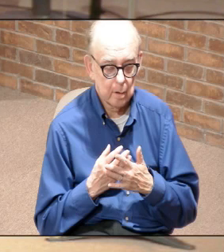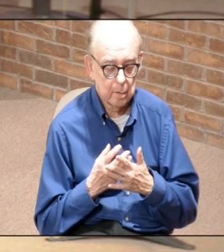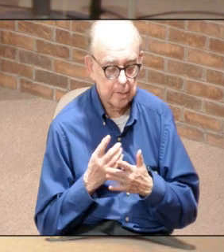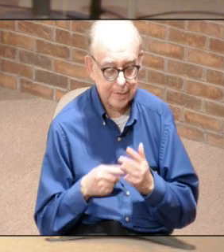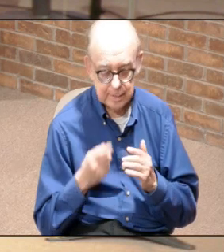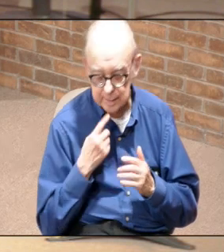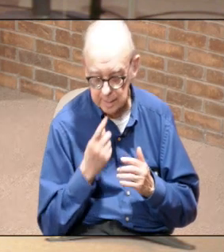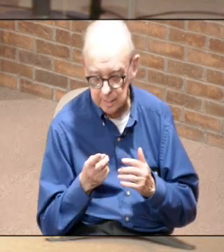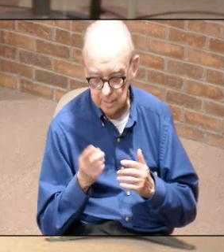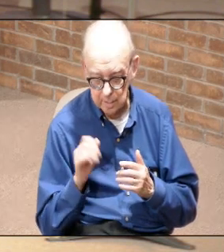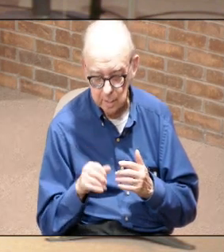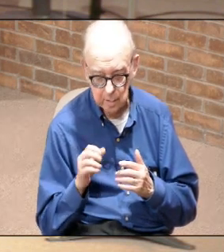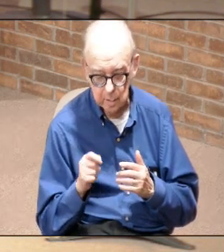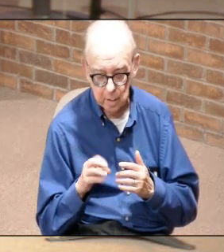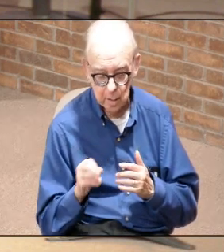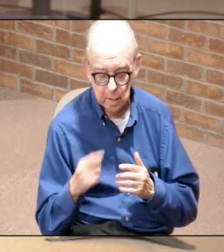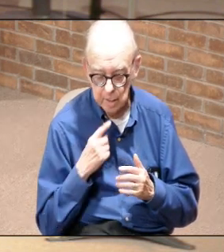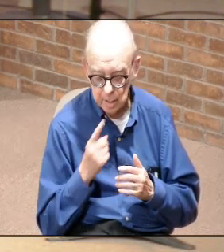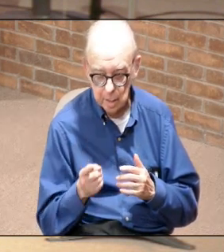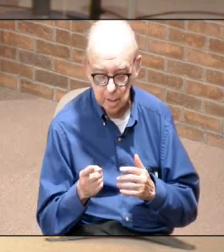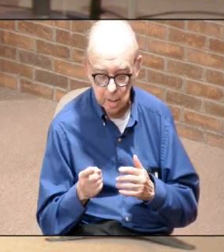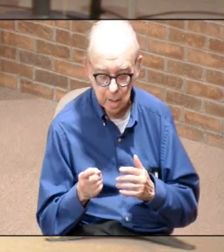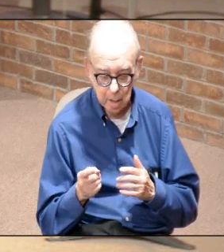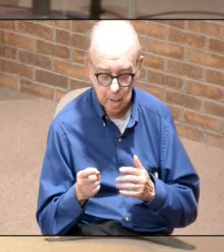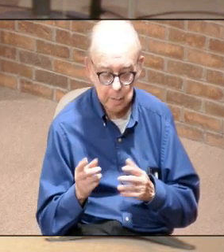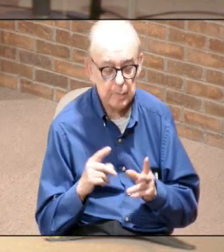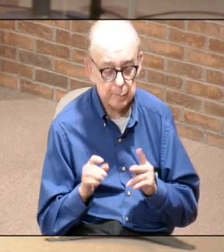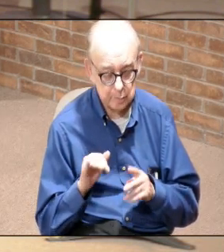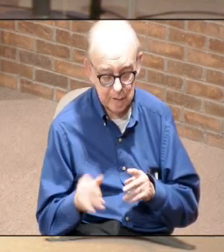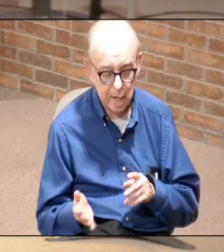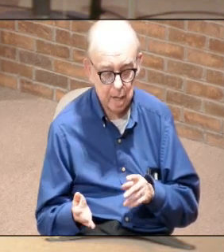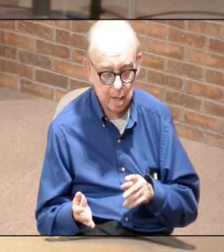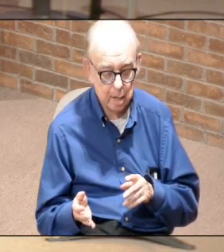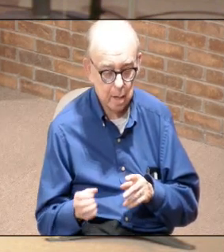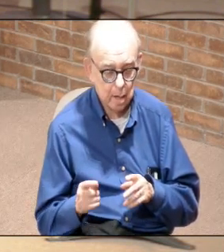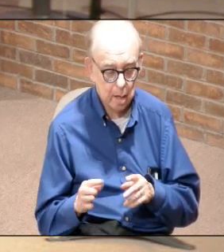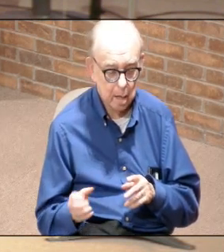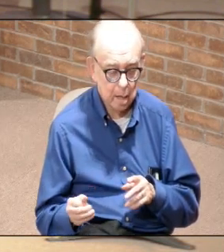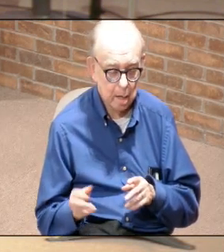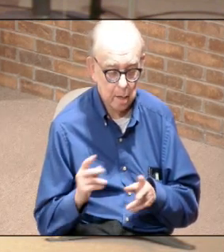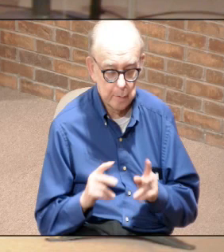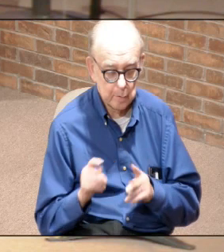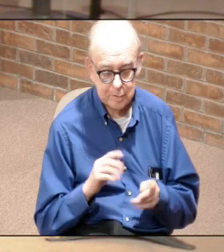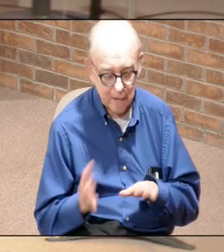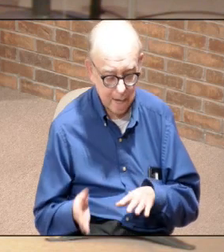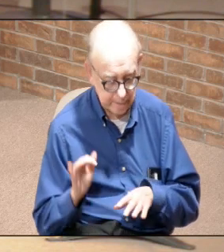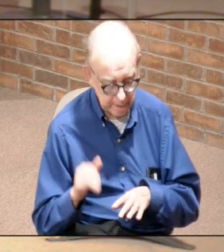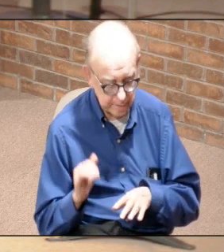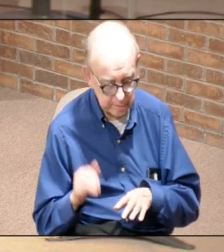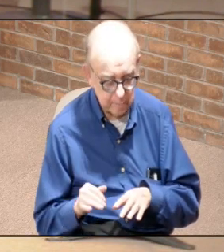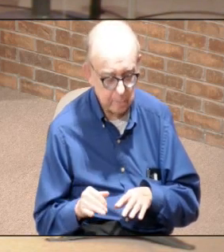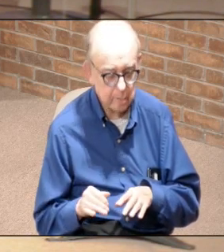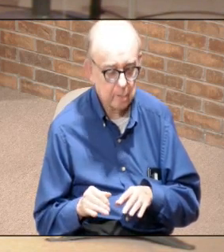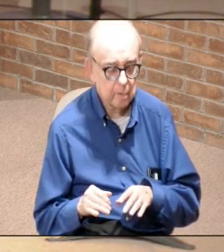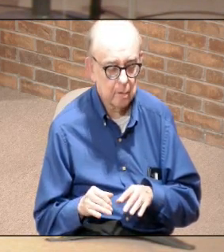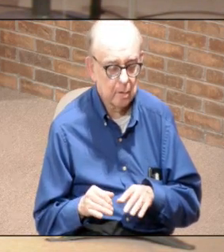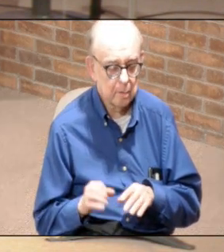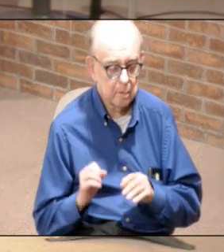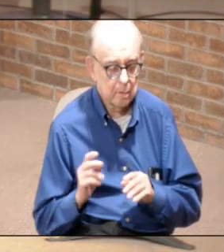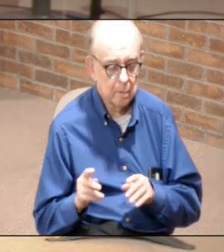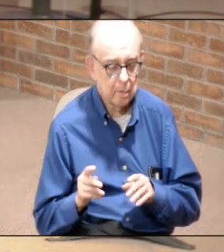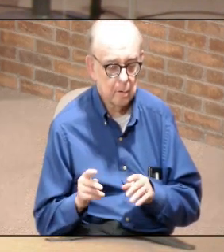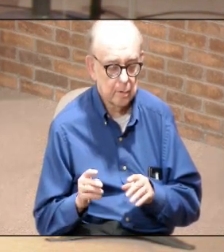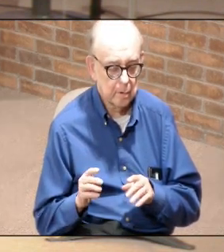what I'm saying is, yes, COVID is real. Yes, people die. Flu is real. Yes, people die.